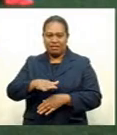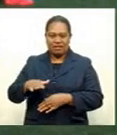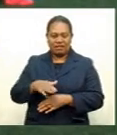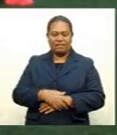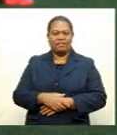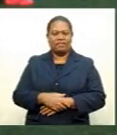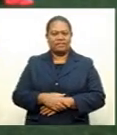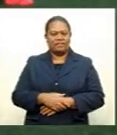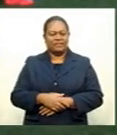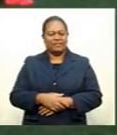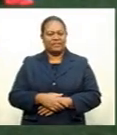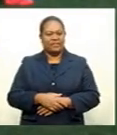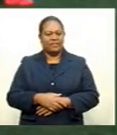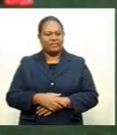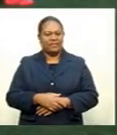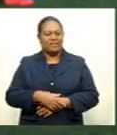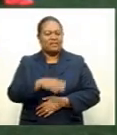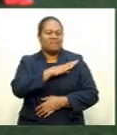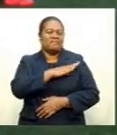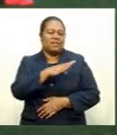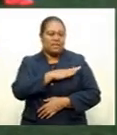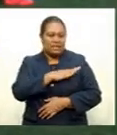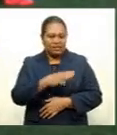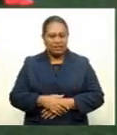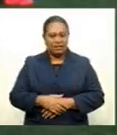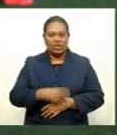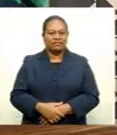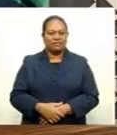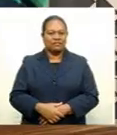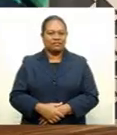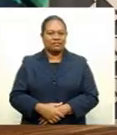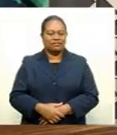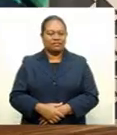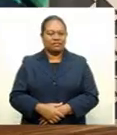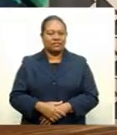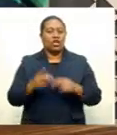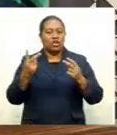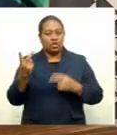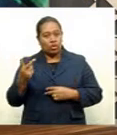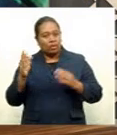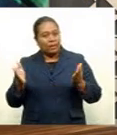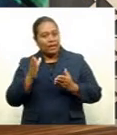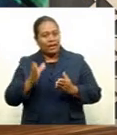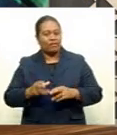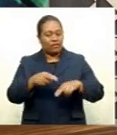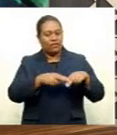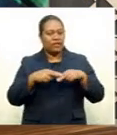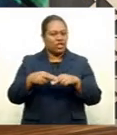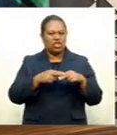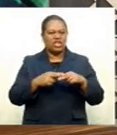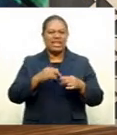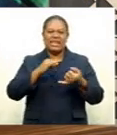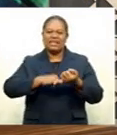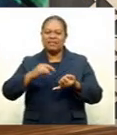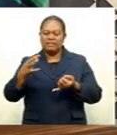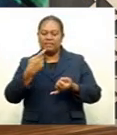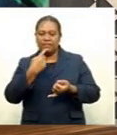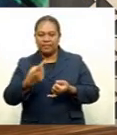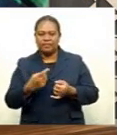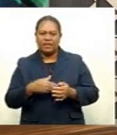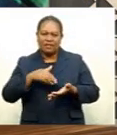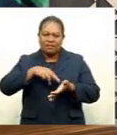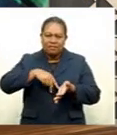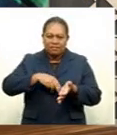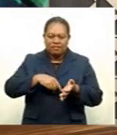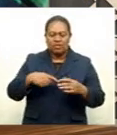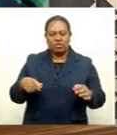obviously, Brisbane was a little bit busier. We were in quarantine for 2 weeks up on the Sunshine Coast. Two players from the Kaiviti Silktails were given the opportunity to train with